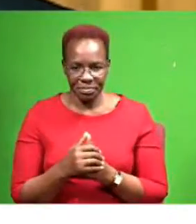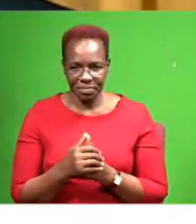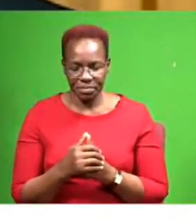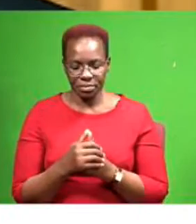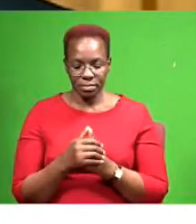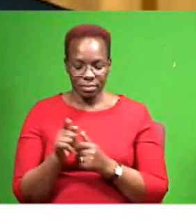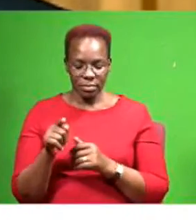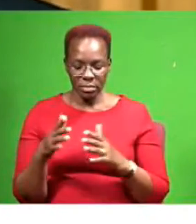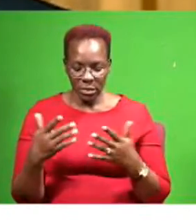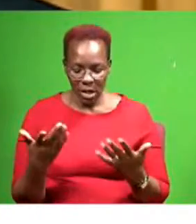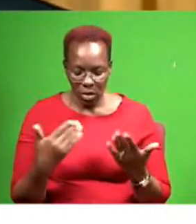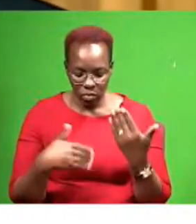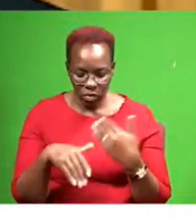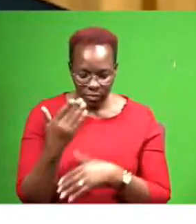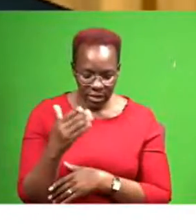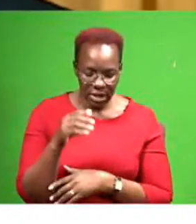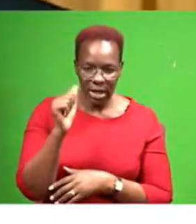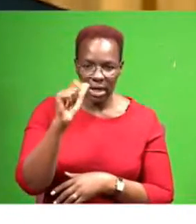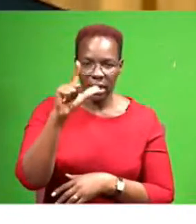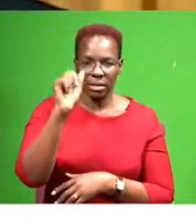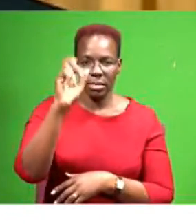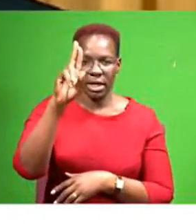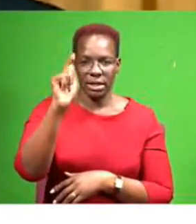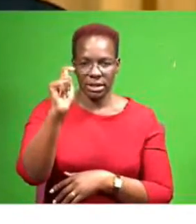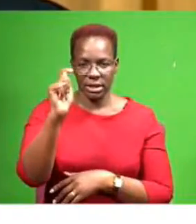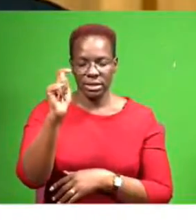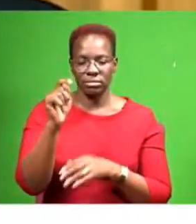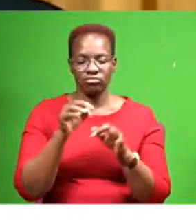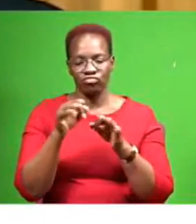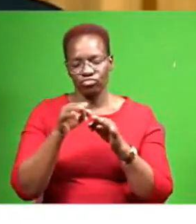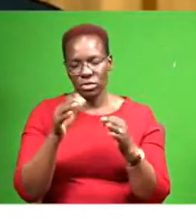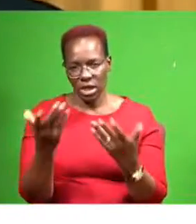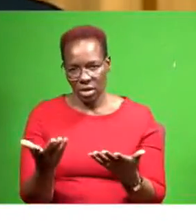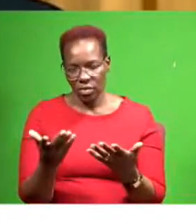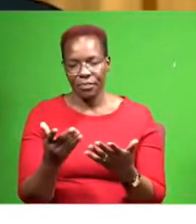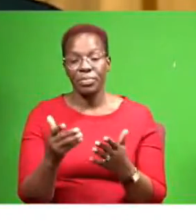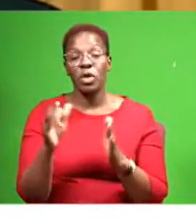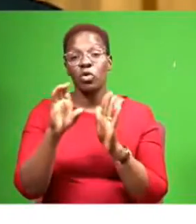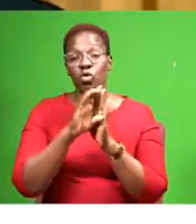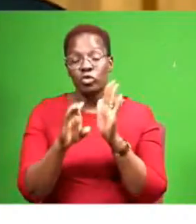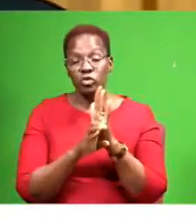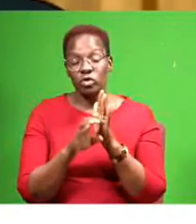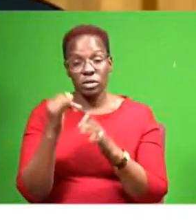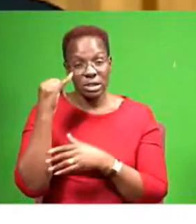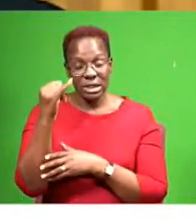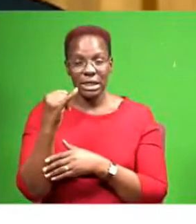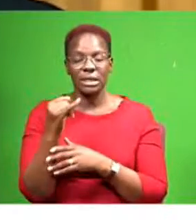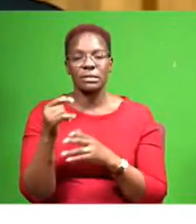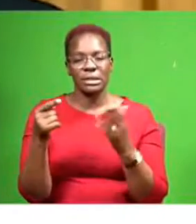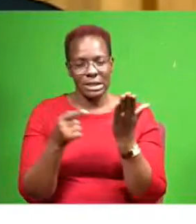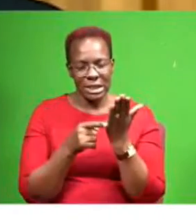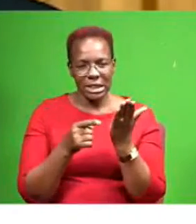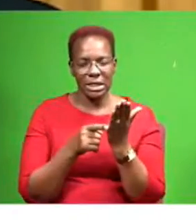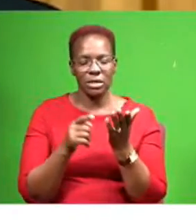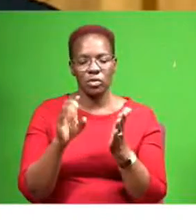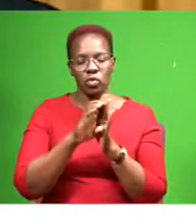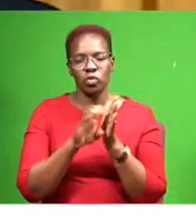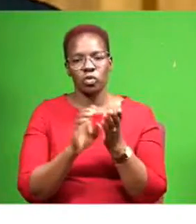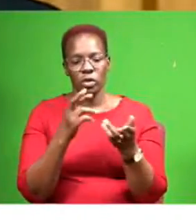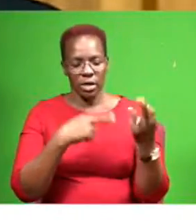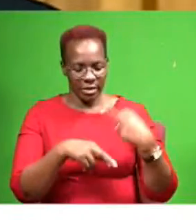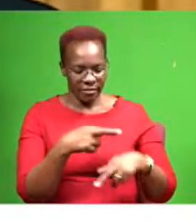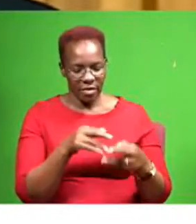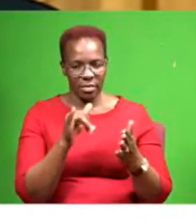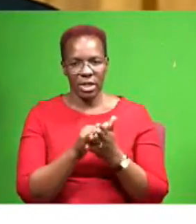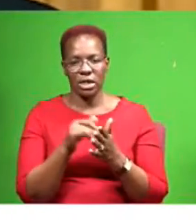is how Professor Albert Stern describes it. The constitutional initiative is a technique of constitutional reform which affords a